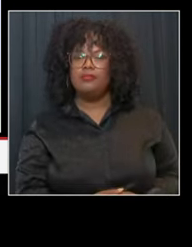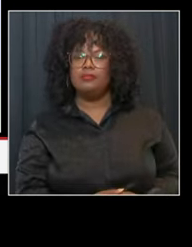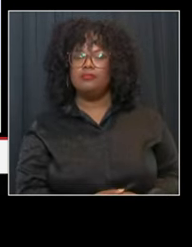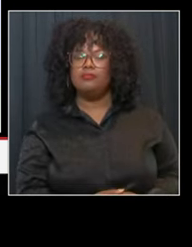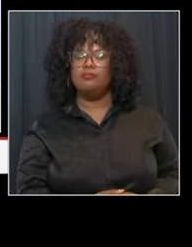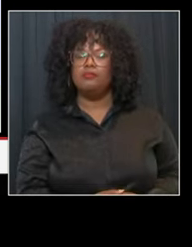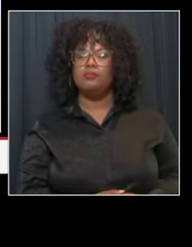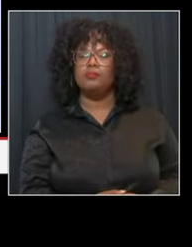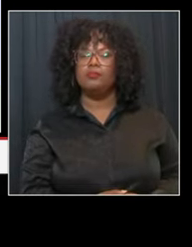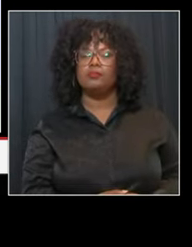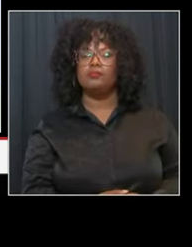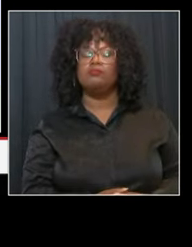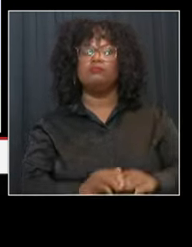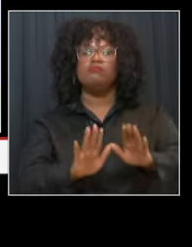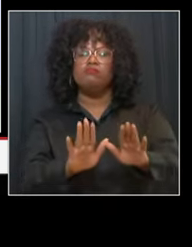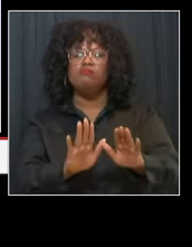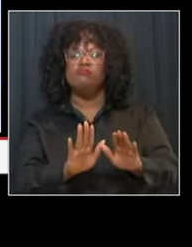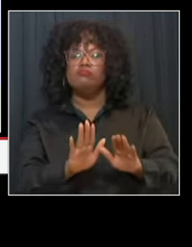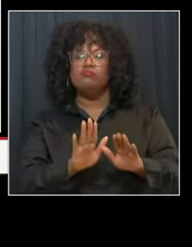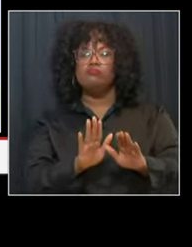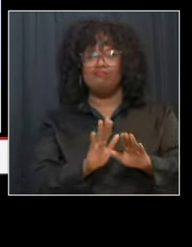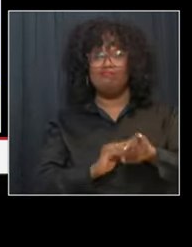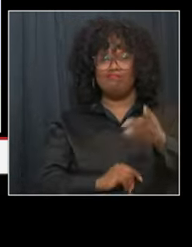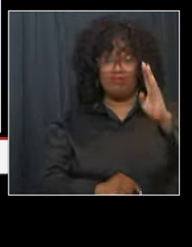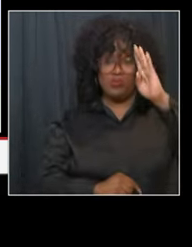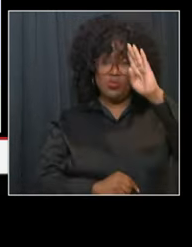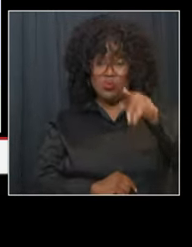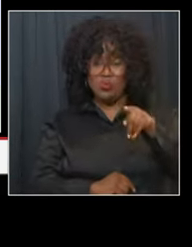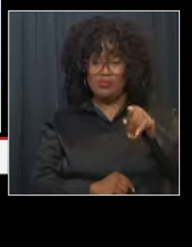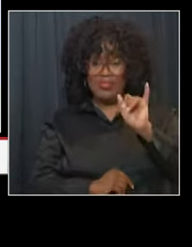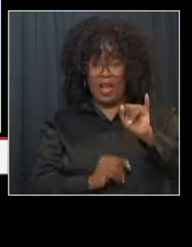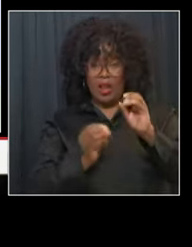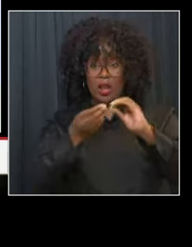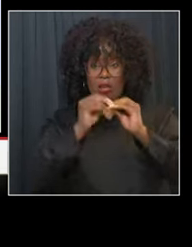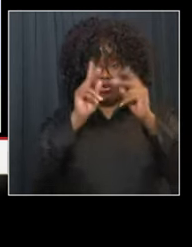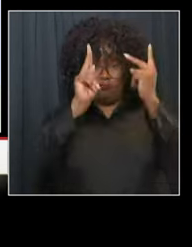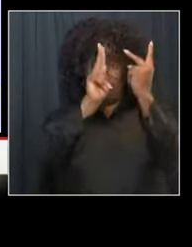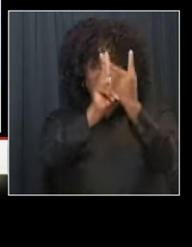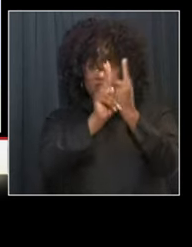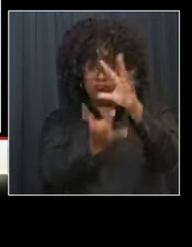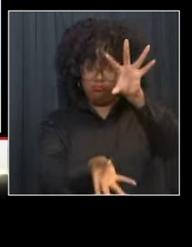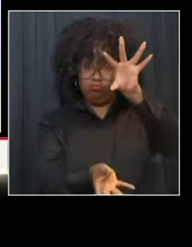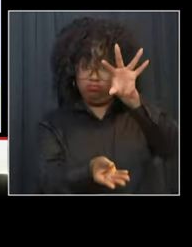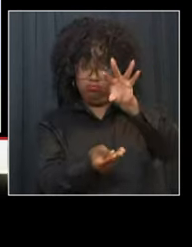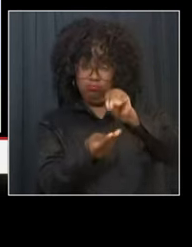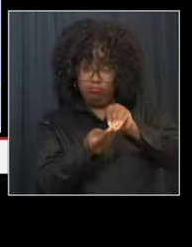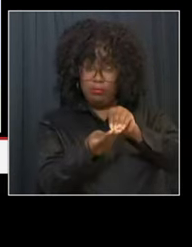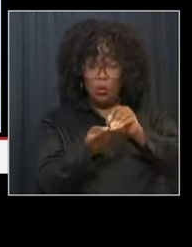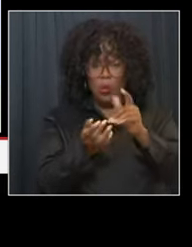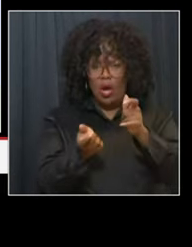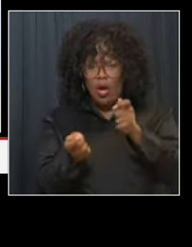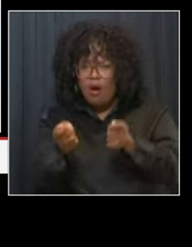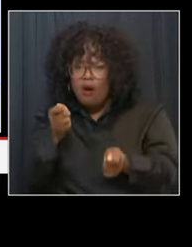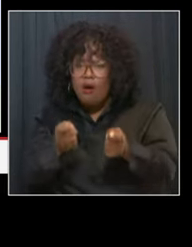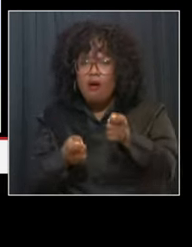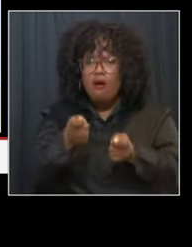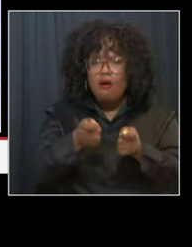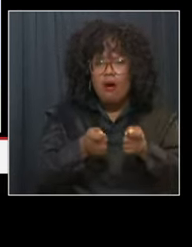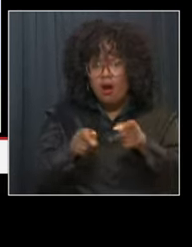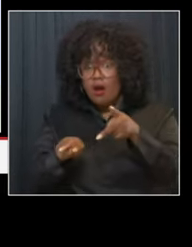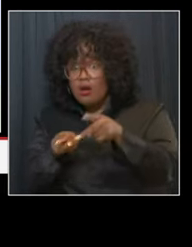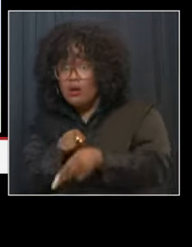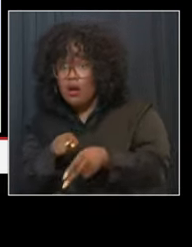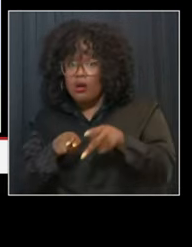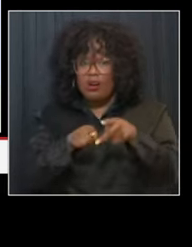you're going to try to add up all of these numbers. It's going to be hard because they're shifts. Some of them are cuts, and we also have $180